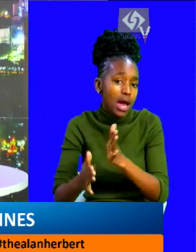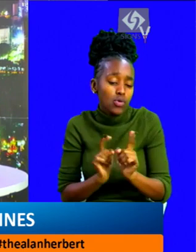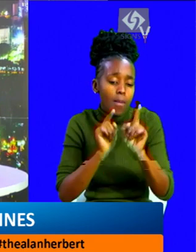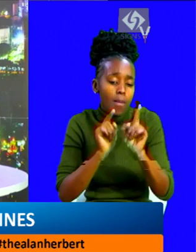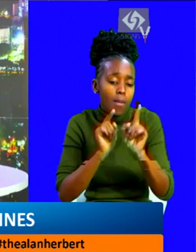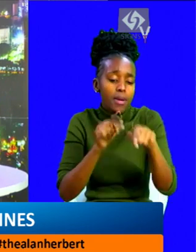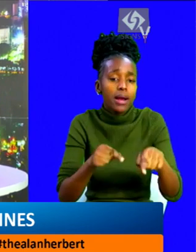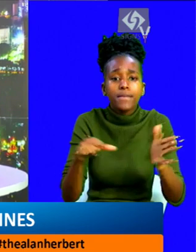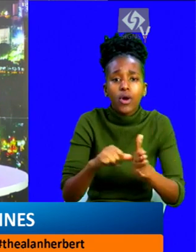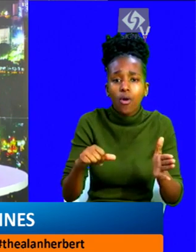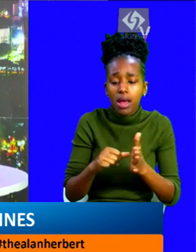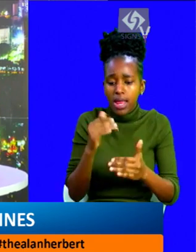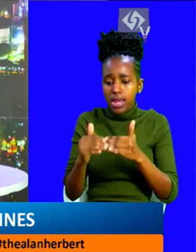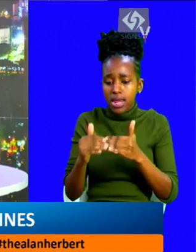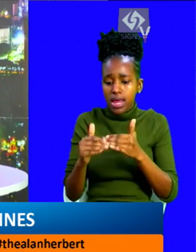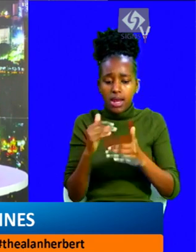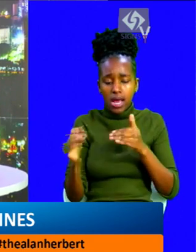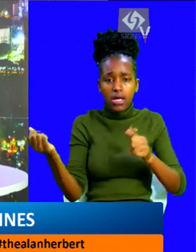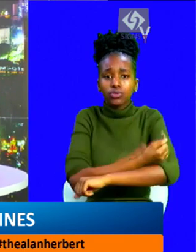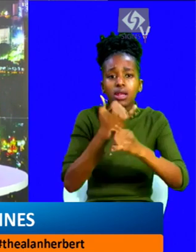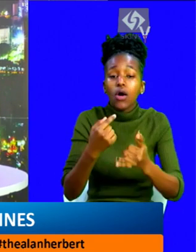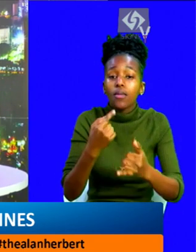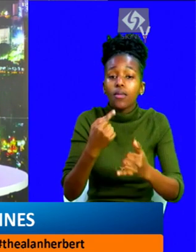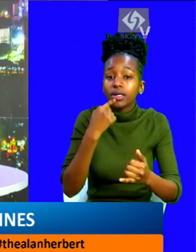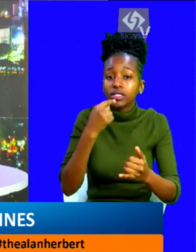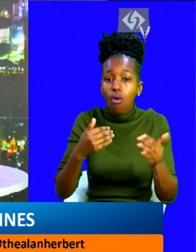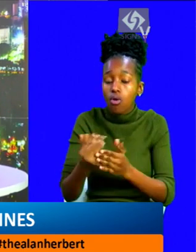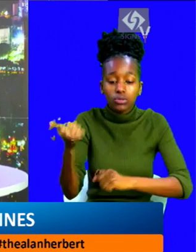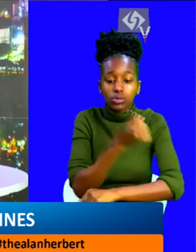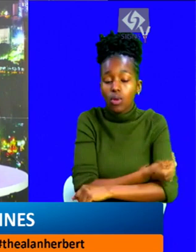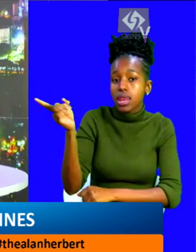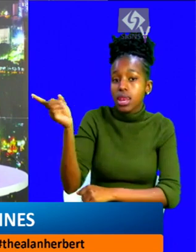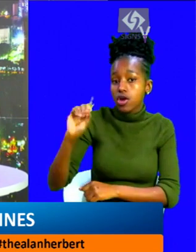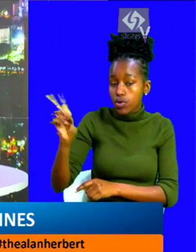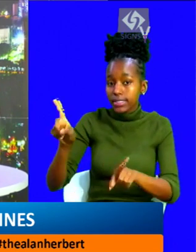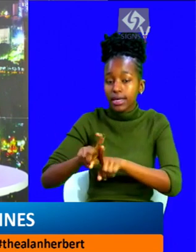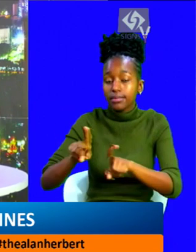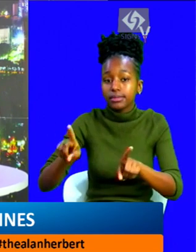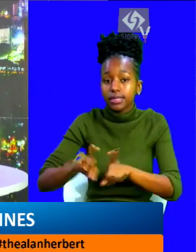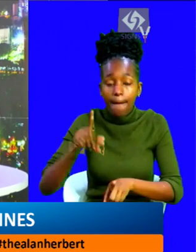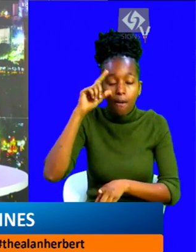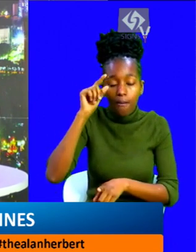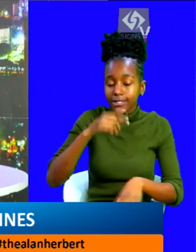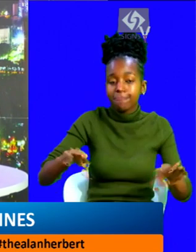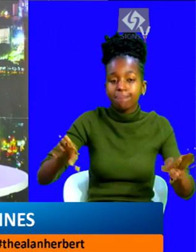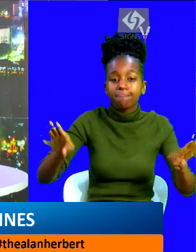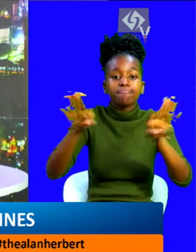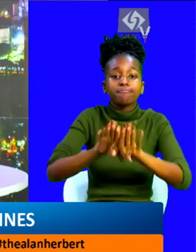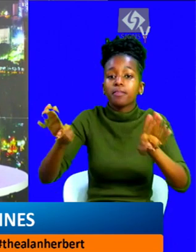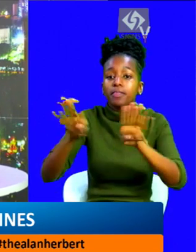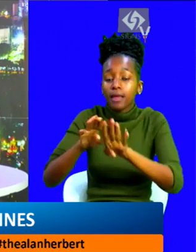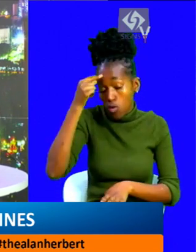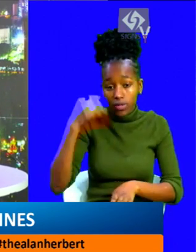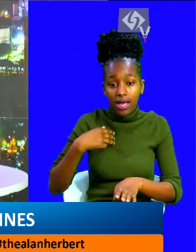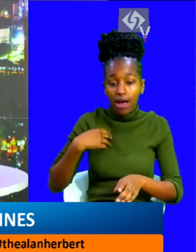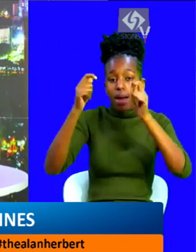legal proceedings against police officers who have gone against their constitutional duty of protecting life and